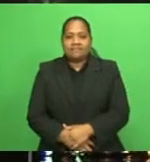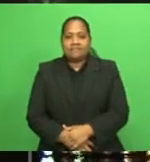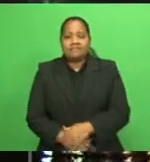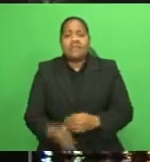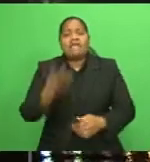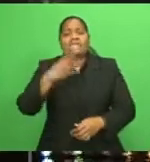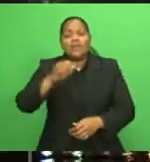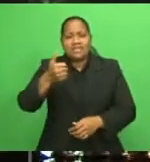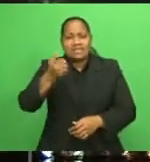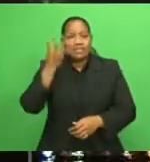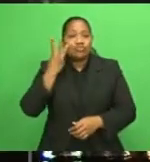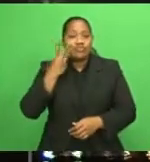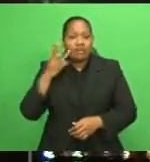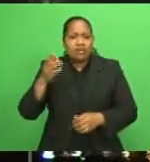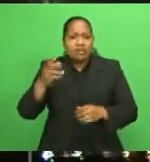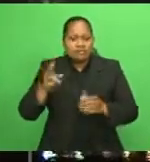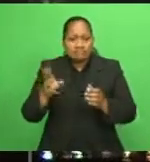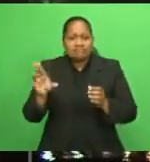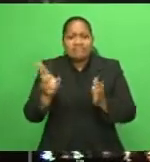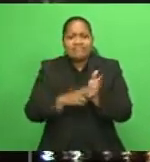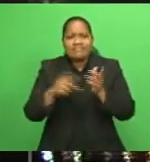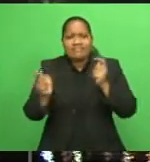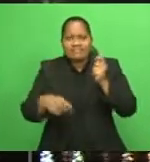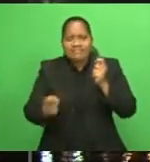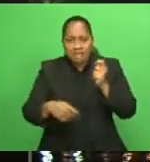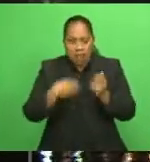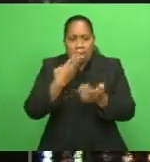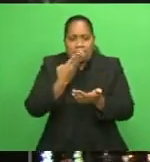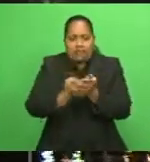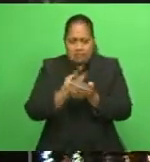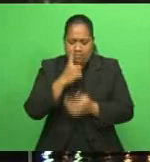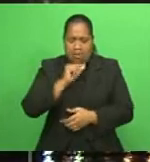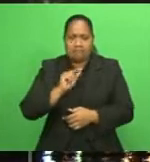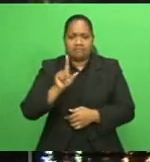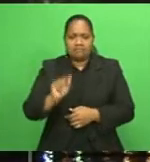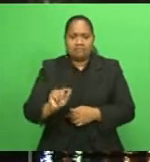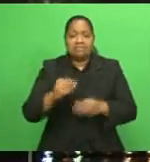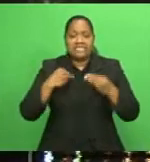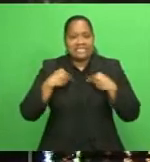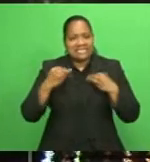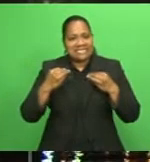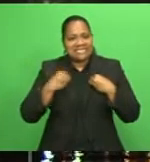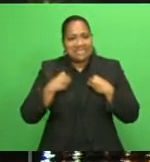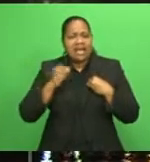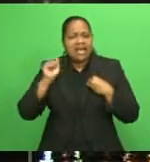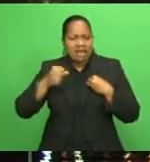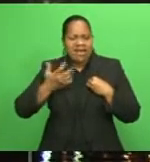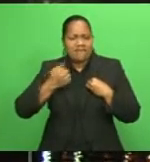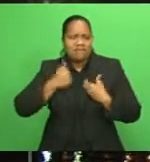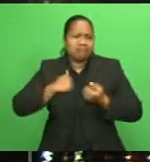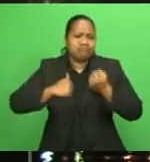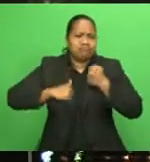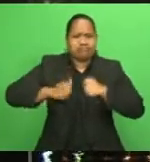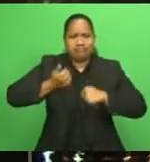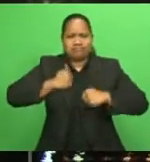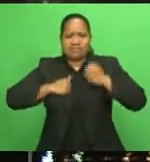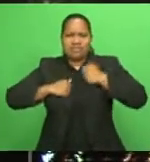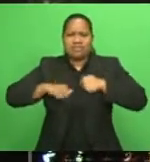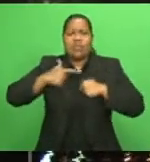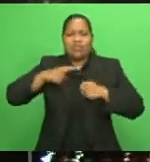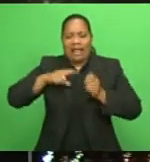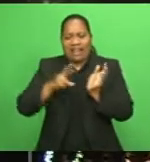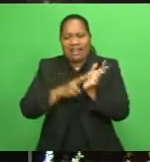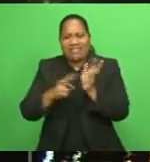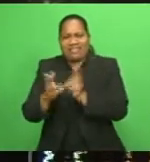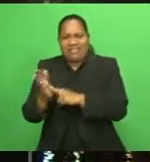46 women from Naithaasiri have proven they are capable of running a business despite the daily struggles of living in rural Fiji.